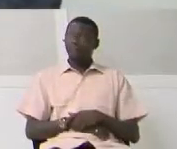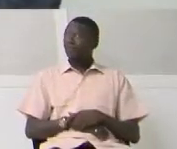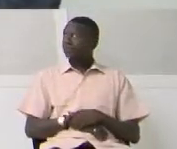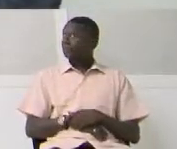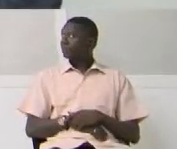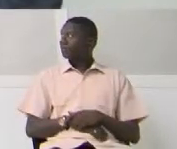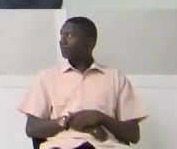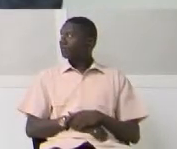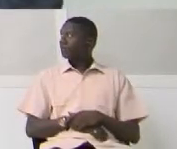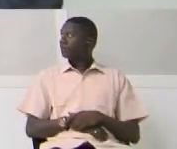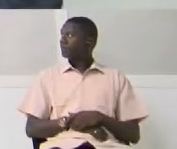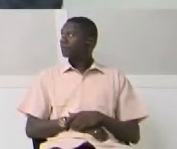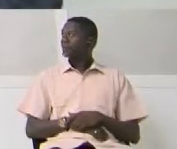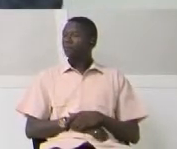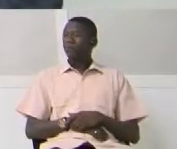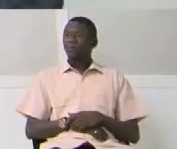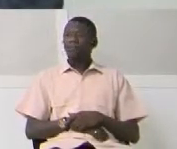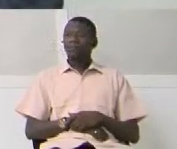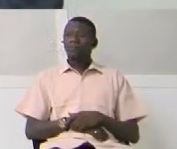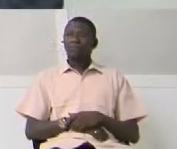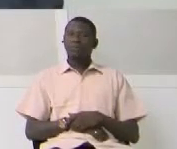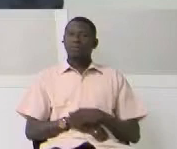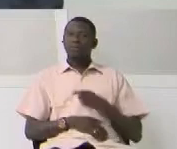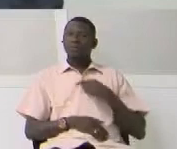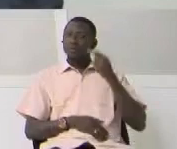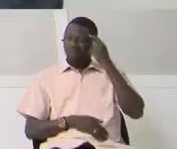you decided to run away from the country.